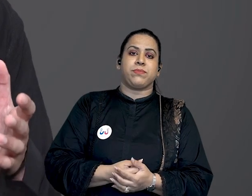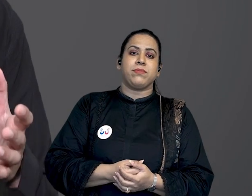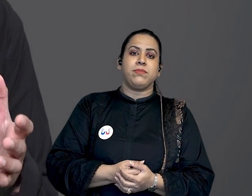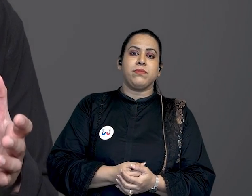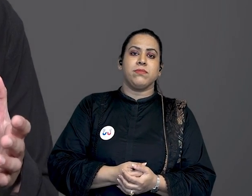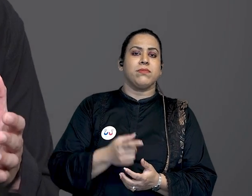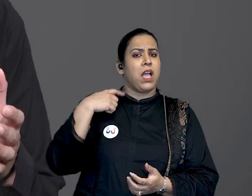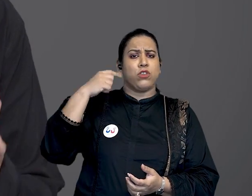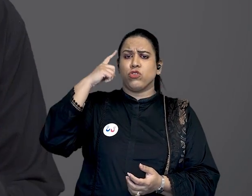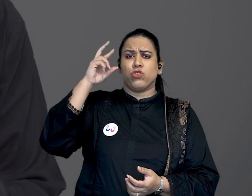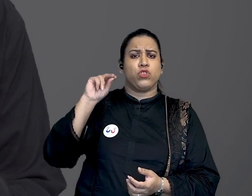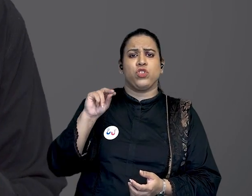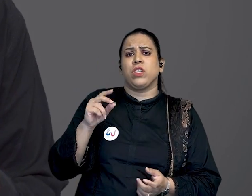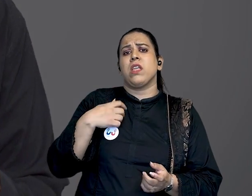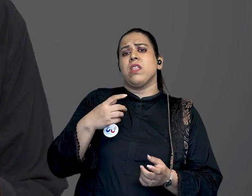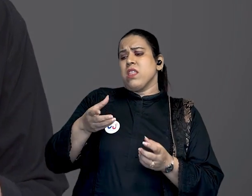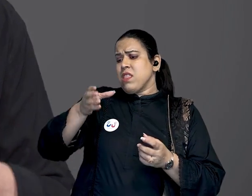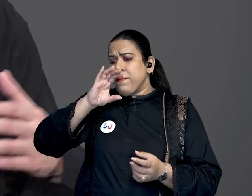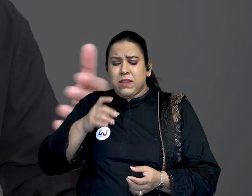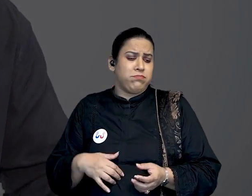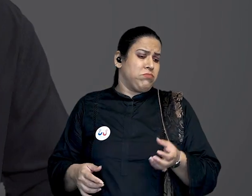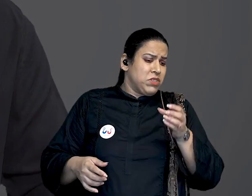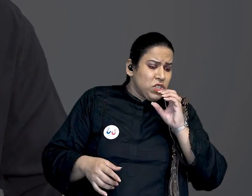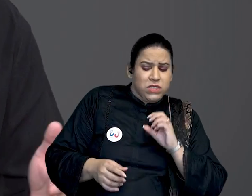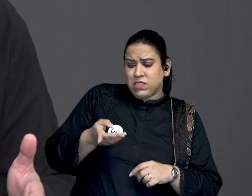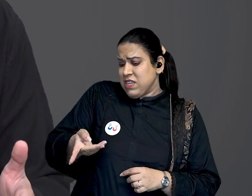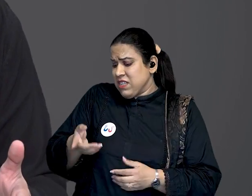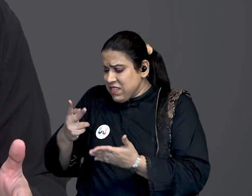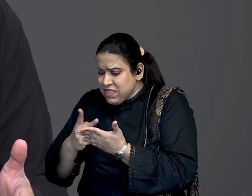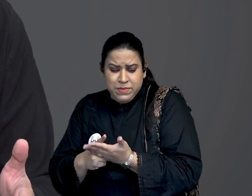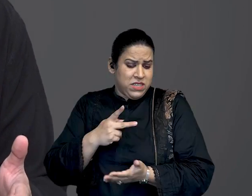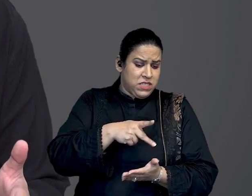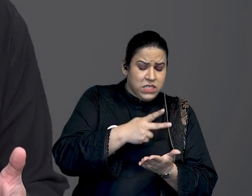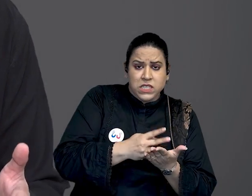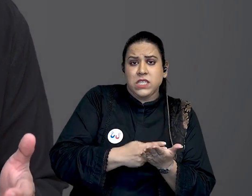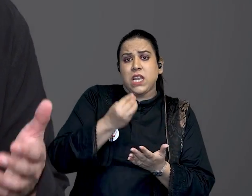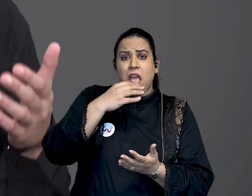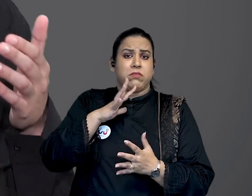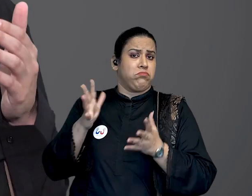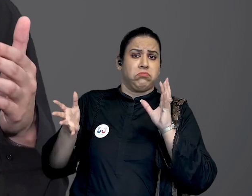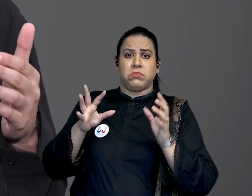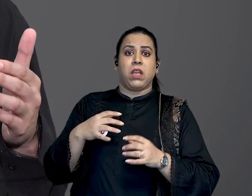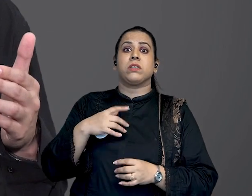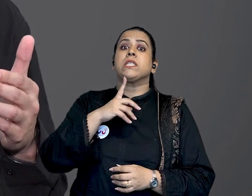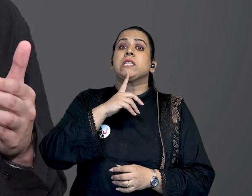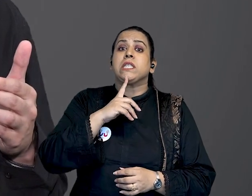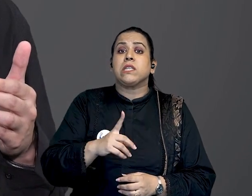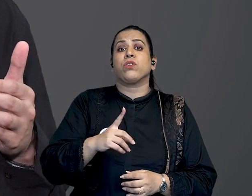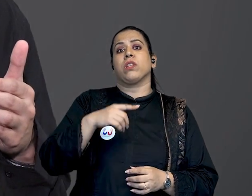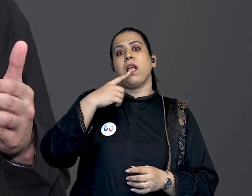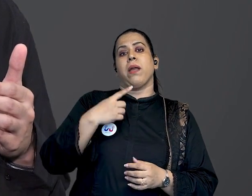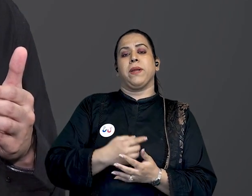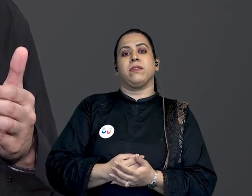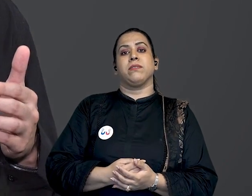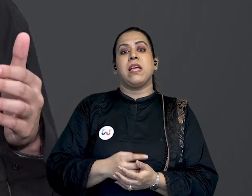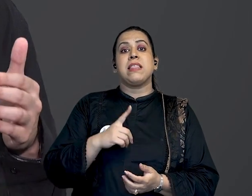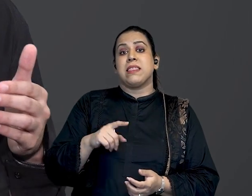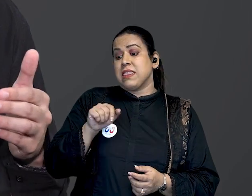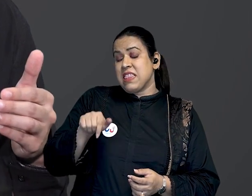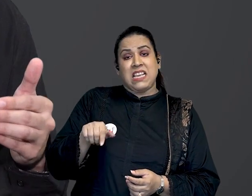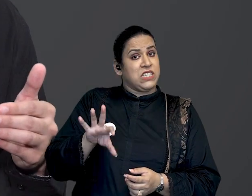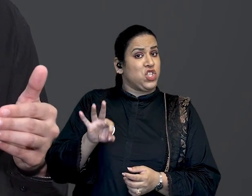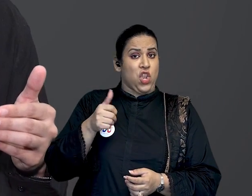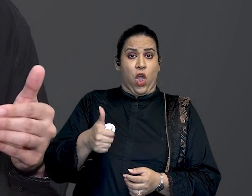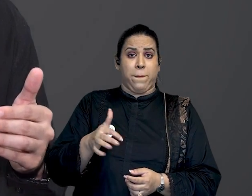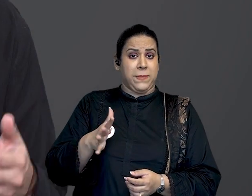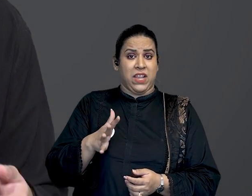has a discipline level. Some are more disciplined, some are less, but at the end, the discipline is a muscle in our brain. And the more